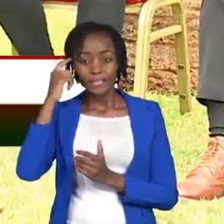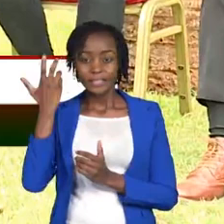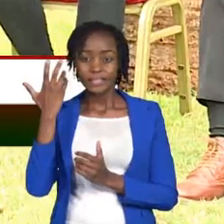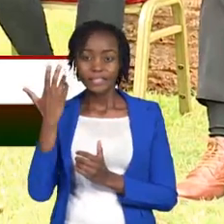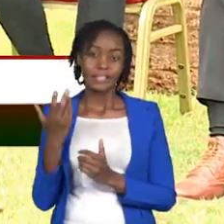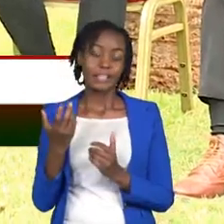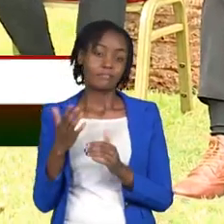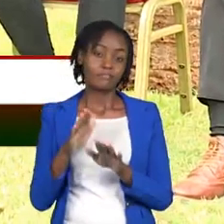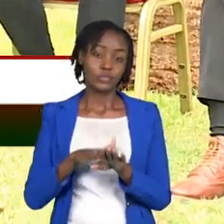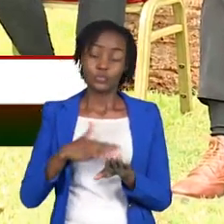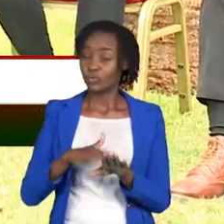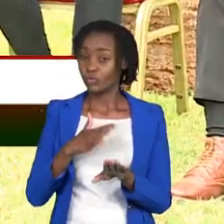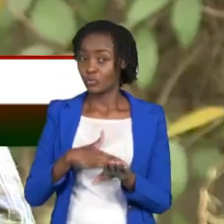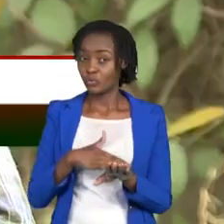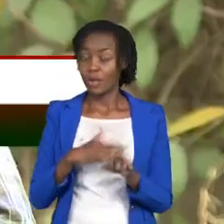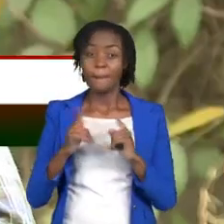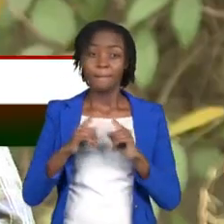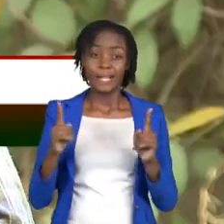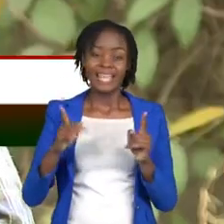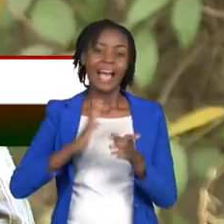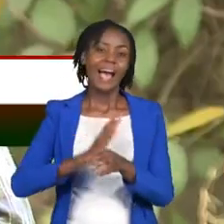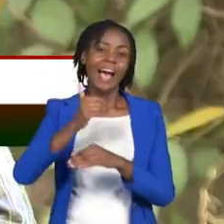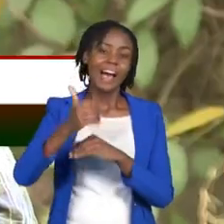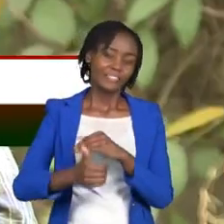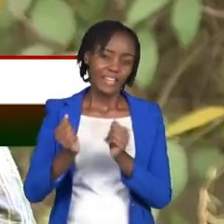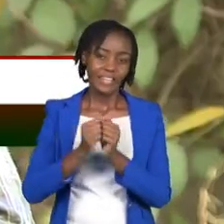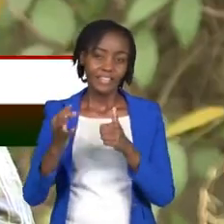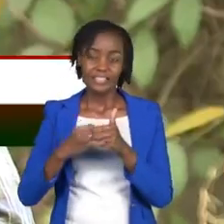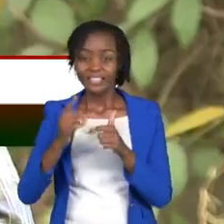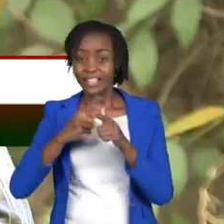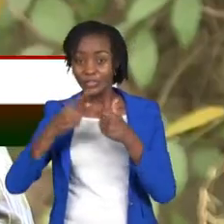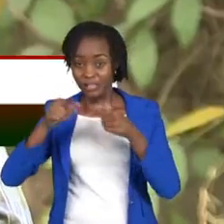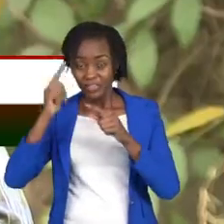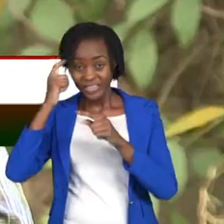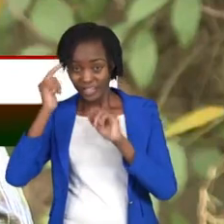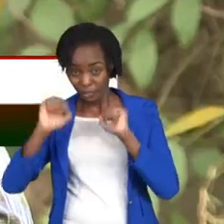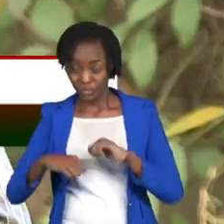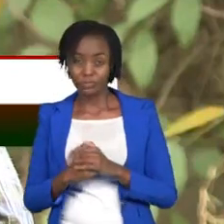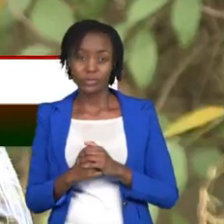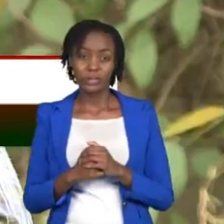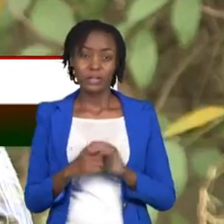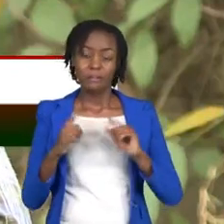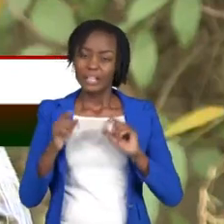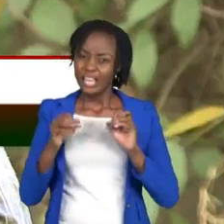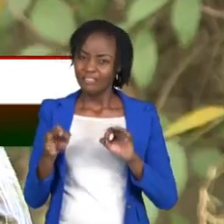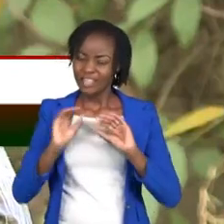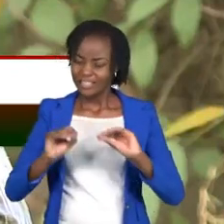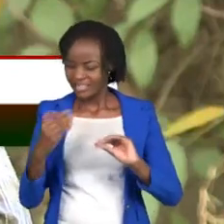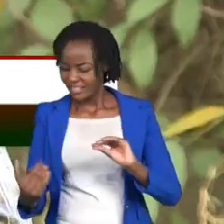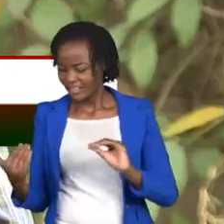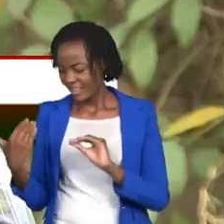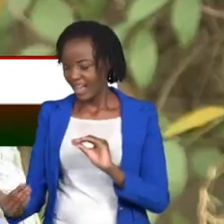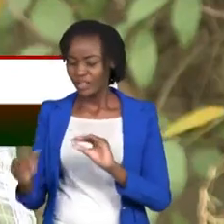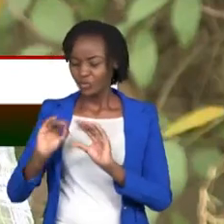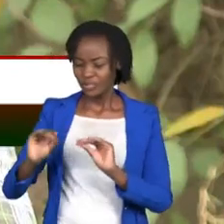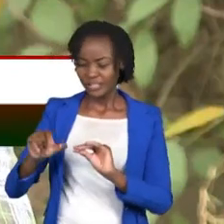aged probably between 10 and 18, their minds are very malleable. And if we can actually impress on them that heroes are